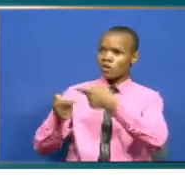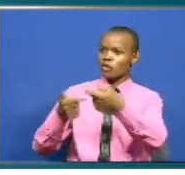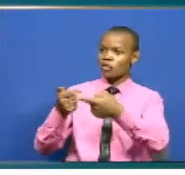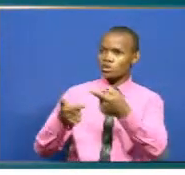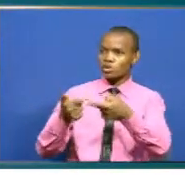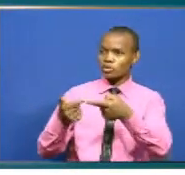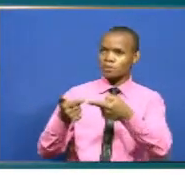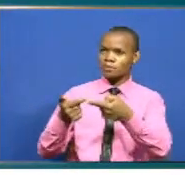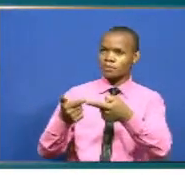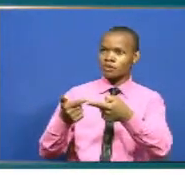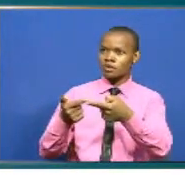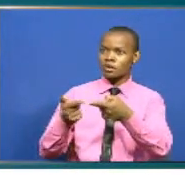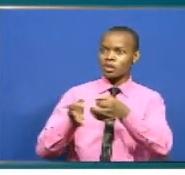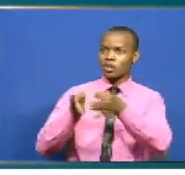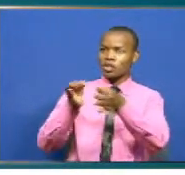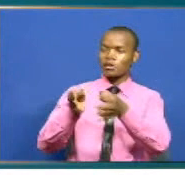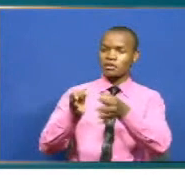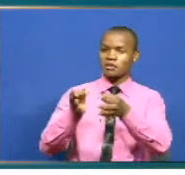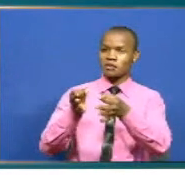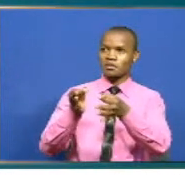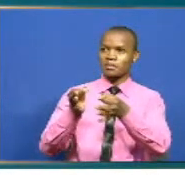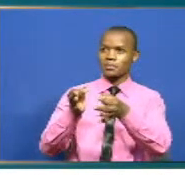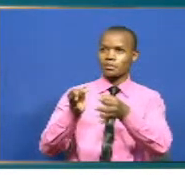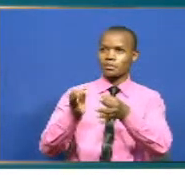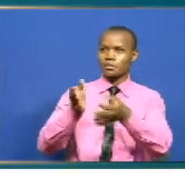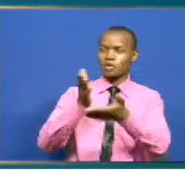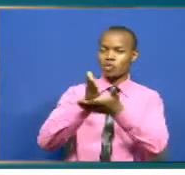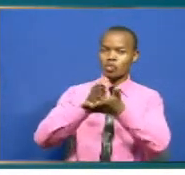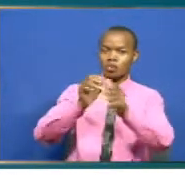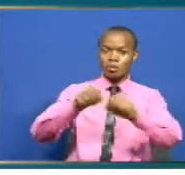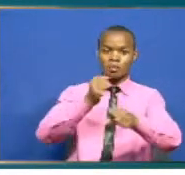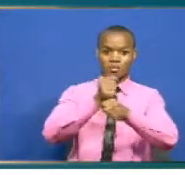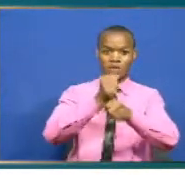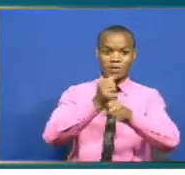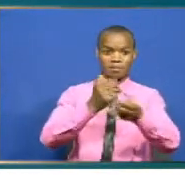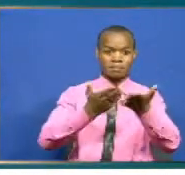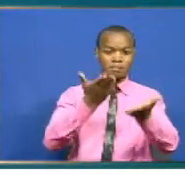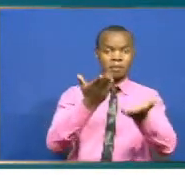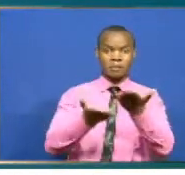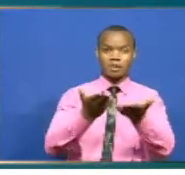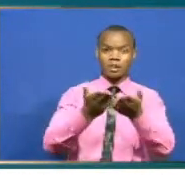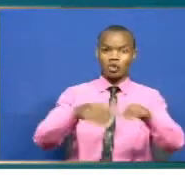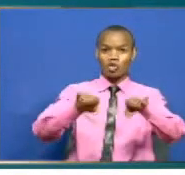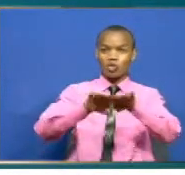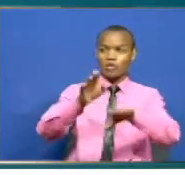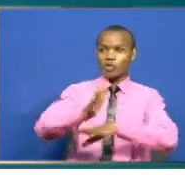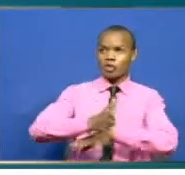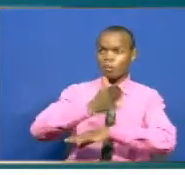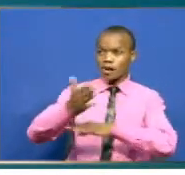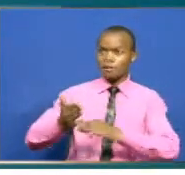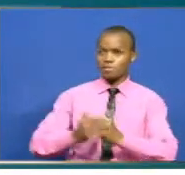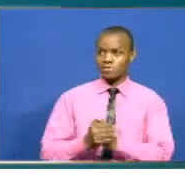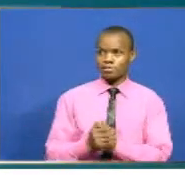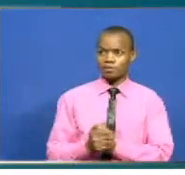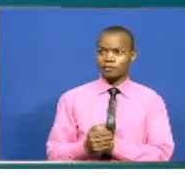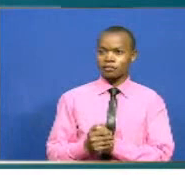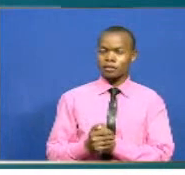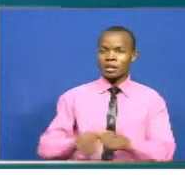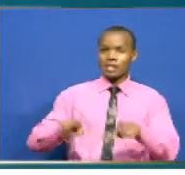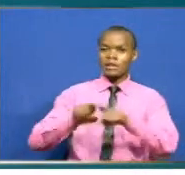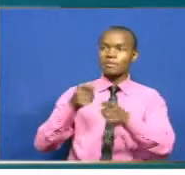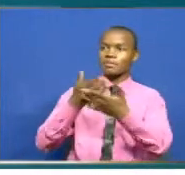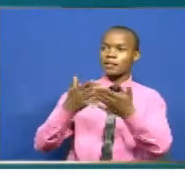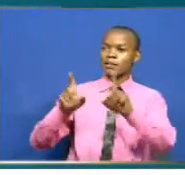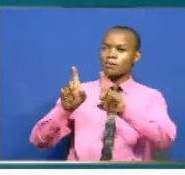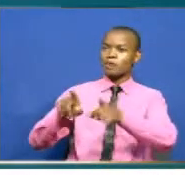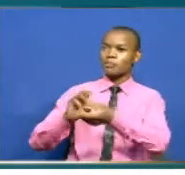to actually even make the current parliament illegal, you know, in place. And therefore, that really needs to be addressed through